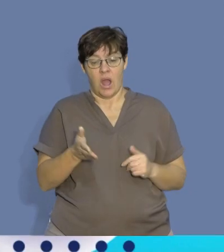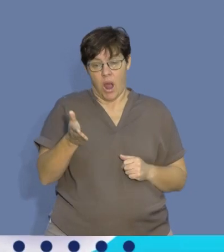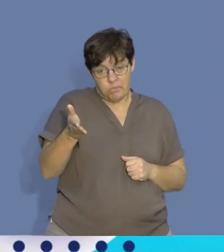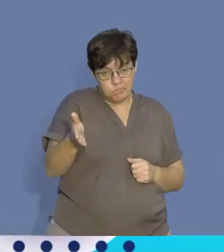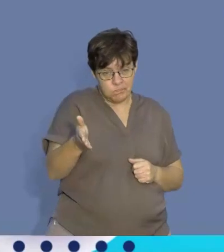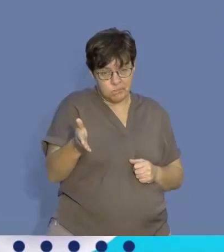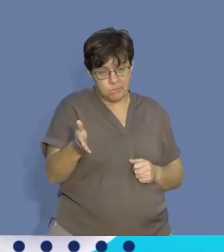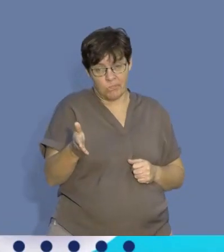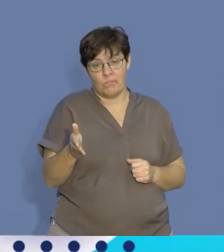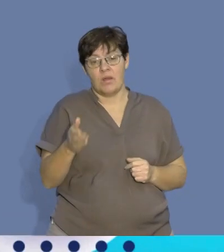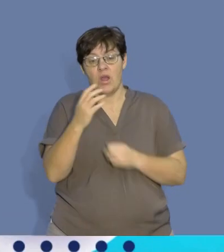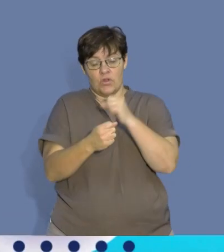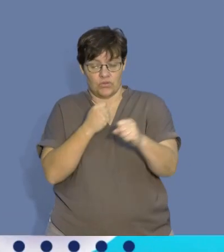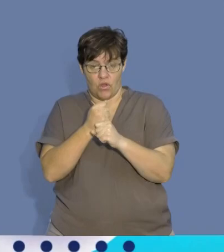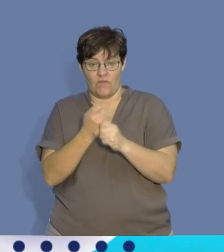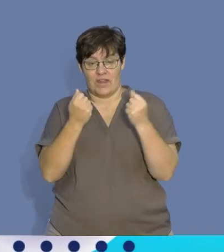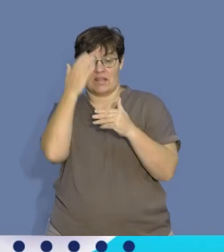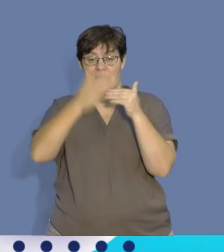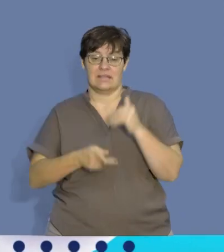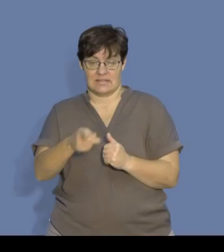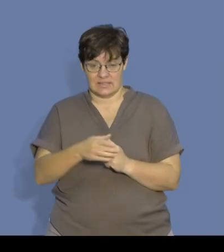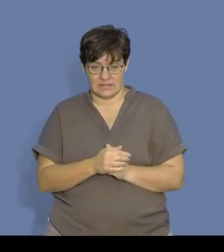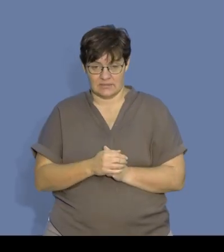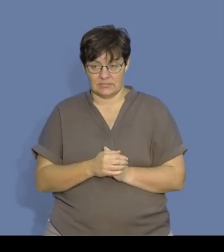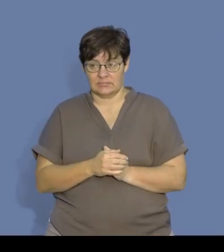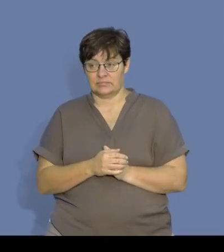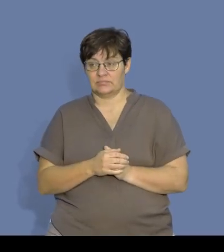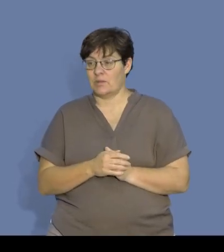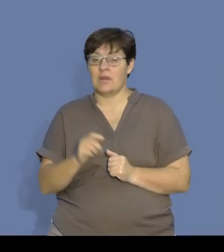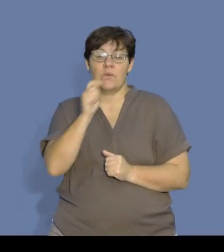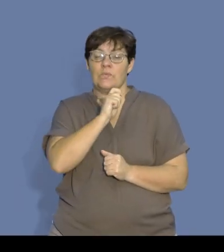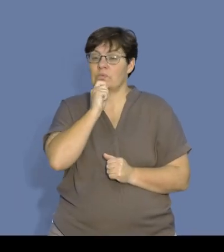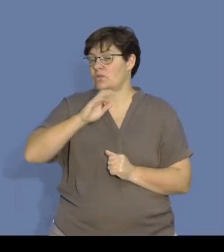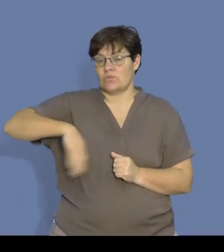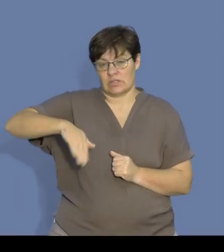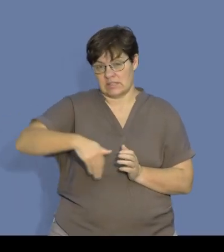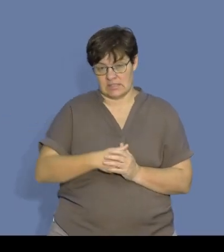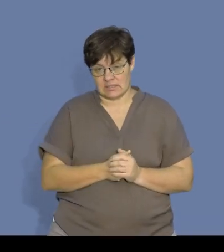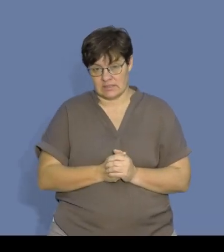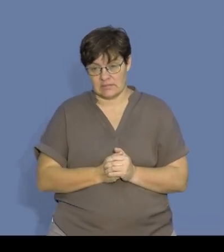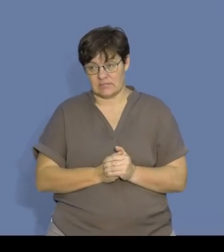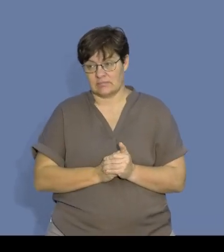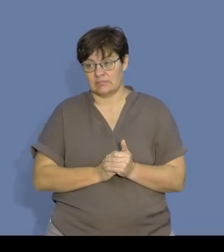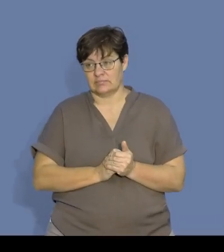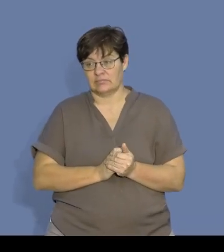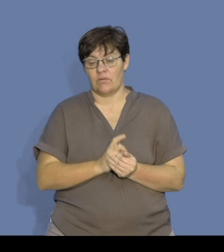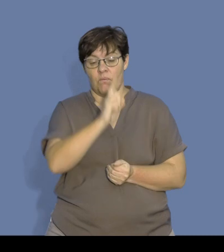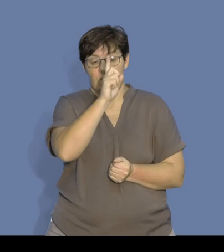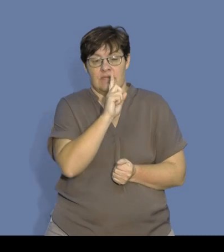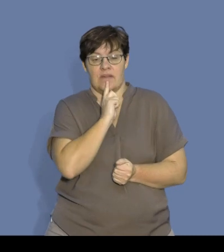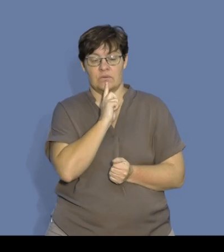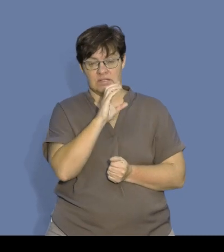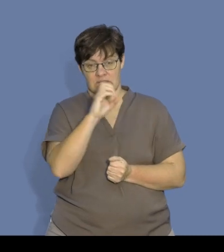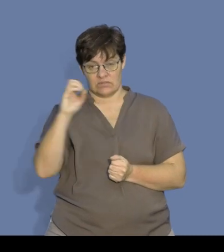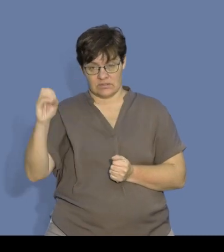on hand at the end of the year. So in other words, unused stationery an amount